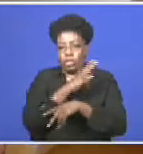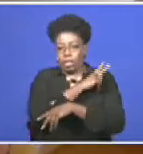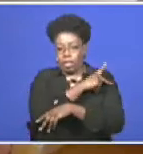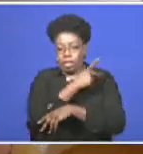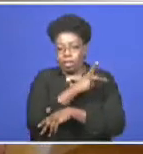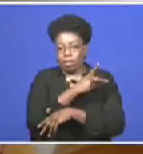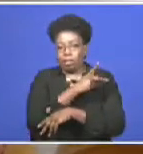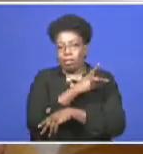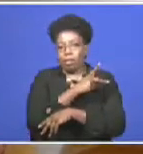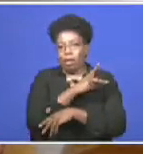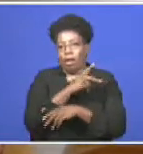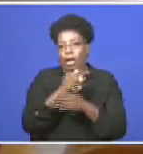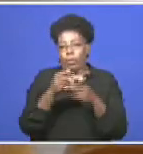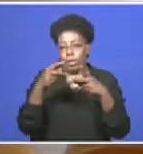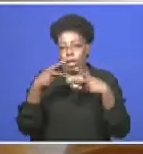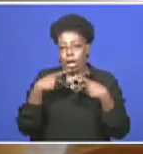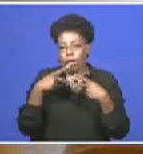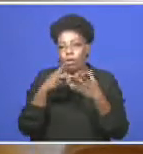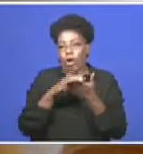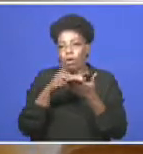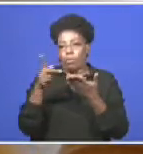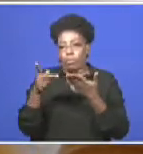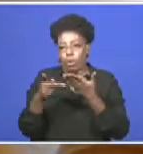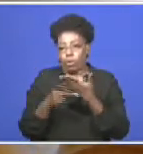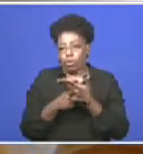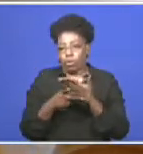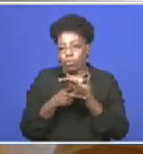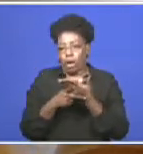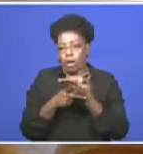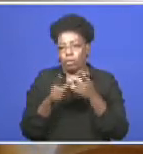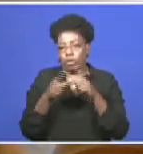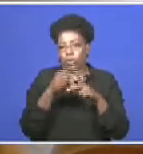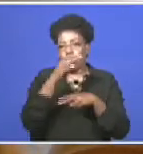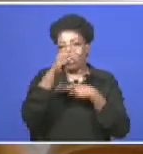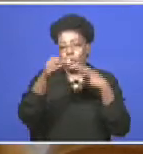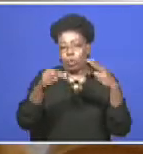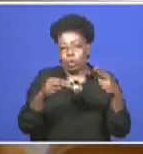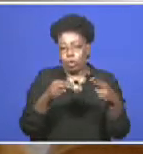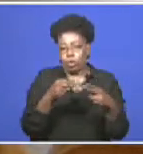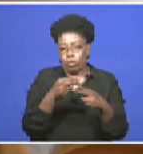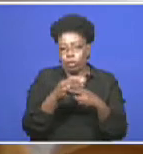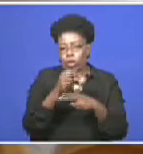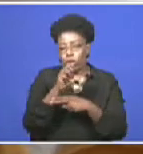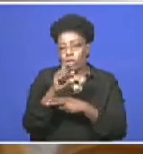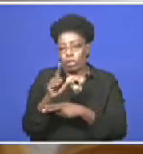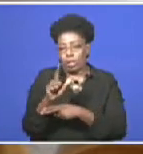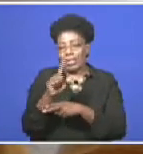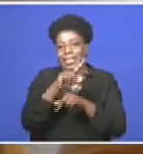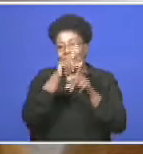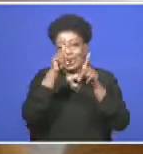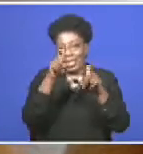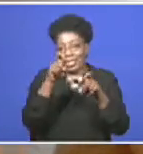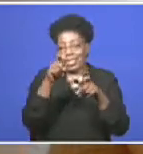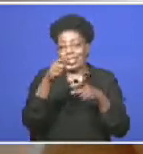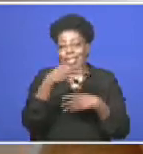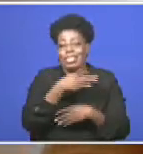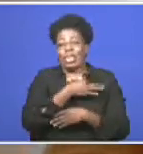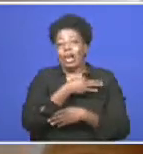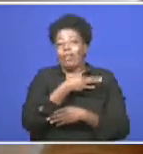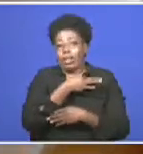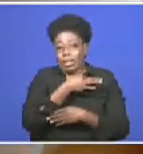out a pilot program to do universal testing. It's voluntary, obviously, but